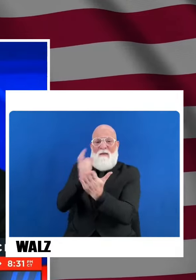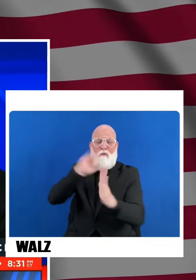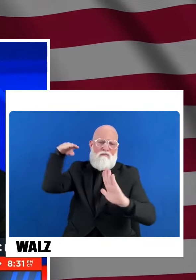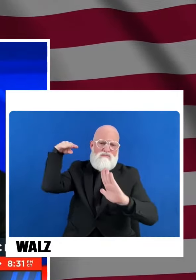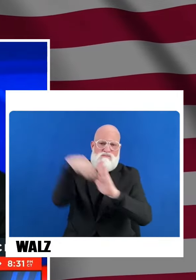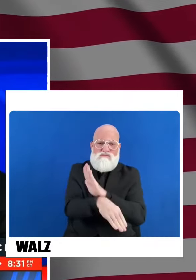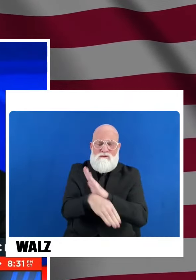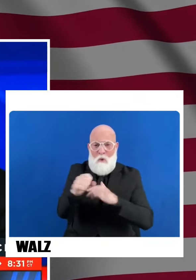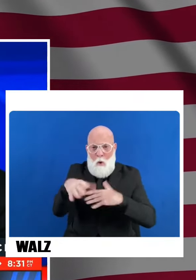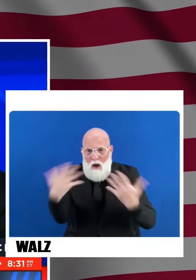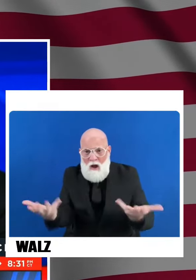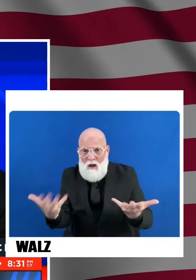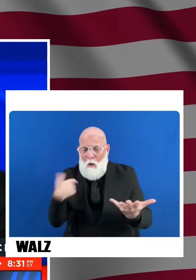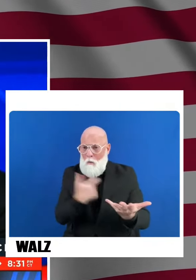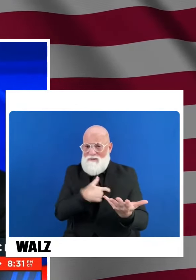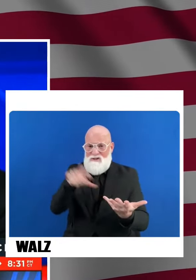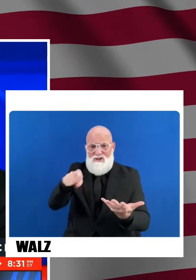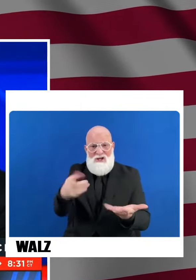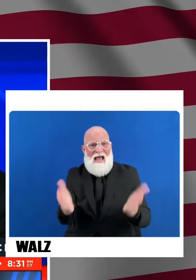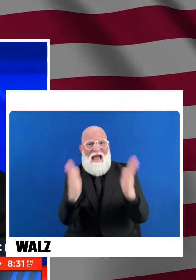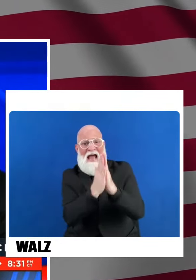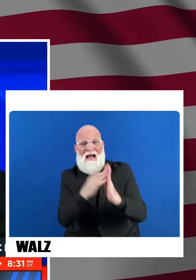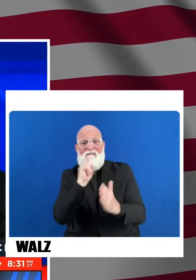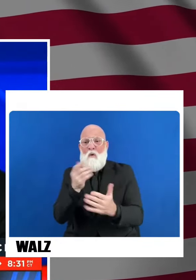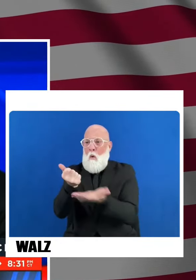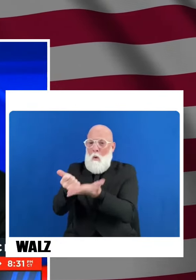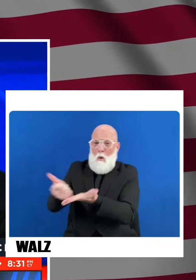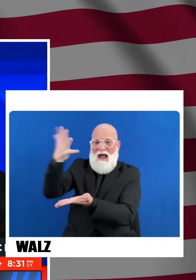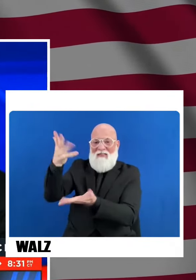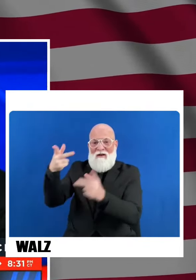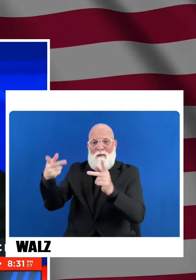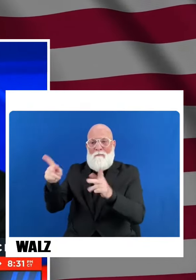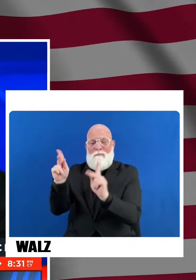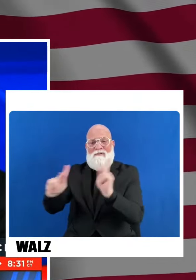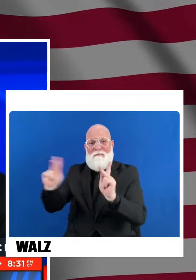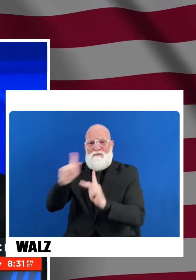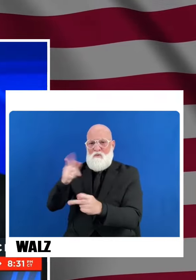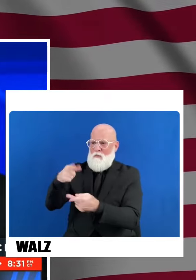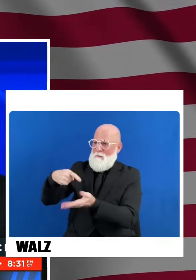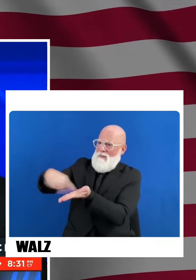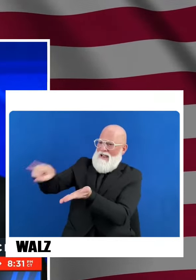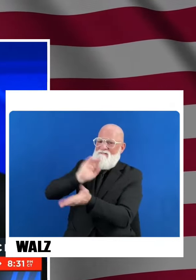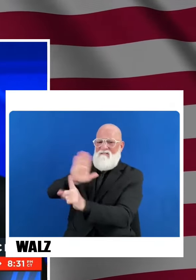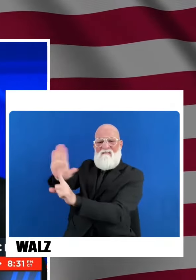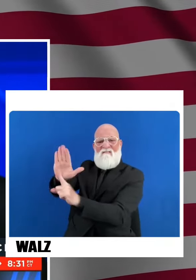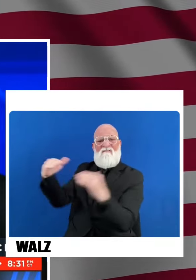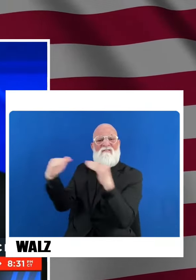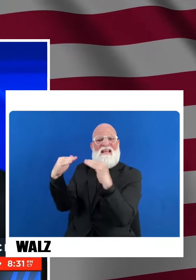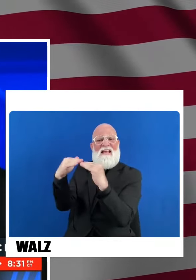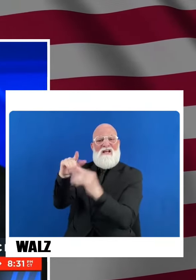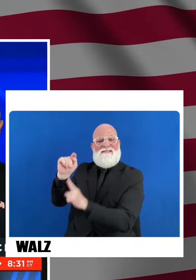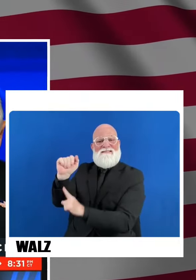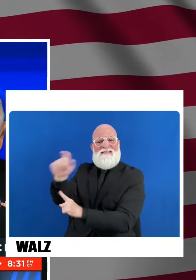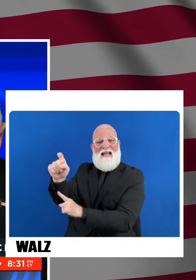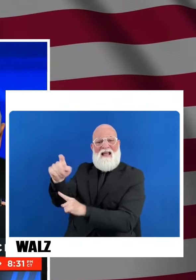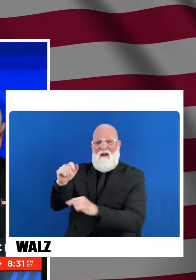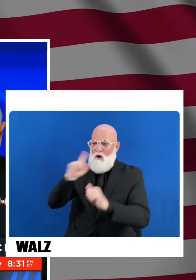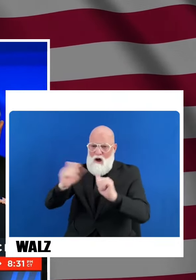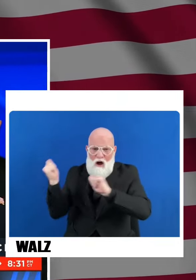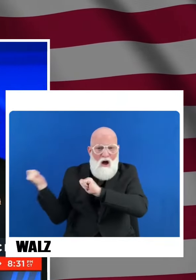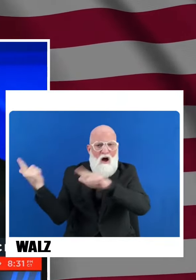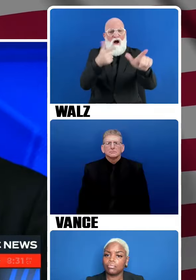share. When you do that, our system works best, more people are participating in it, and folks have the things that they need. Senator, I want